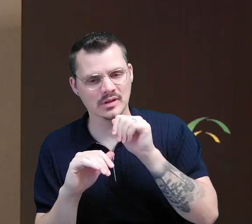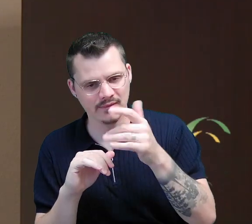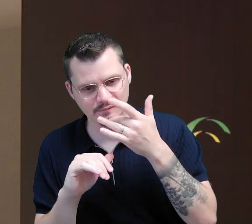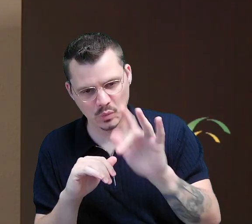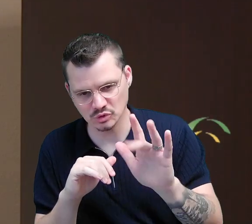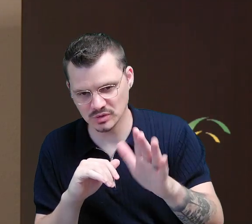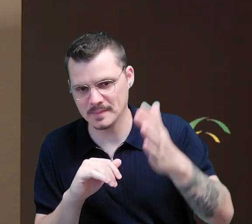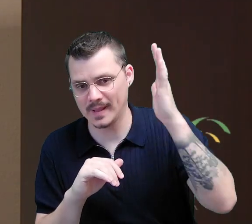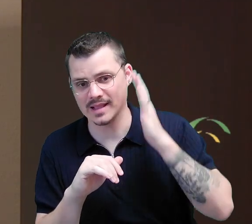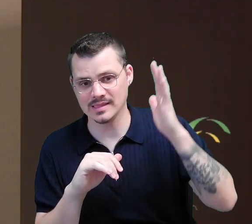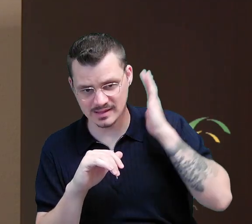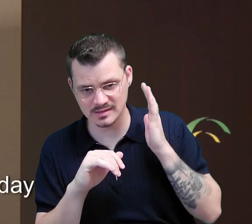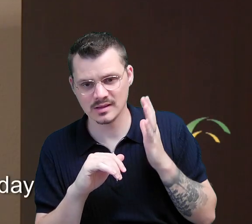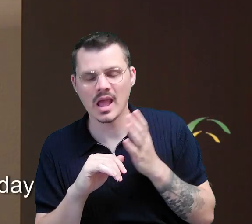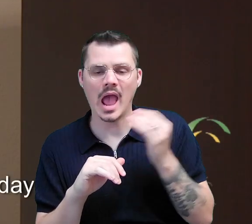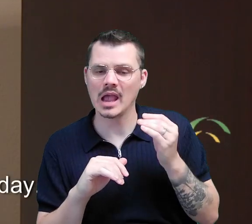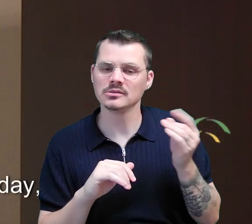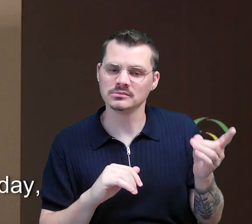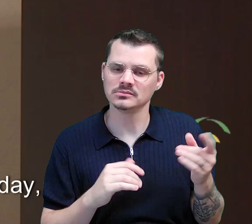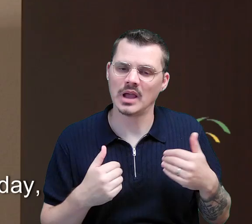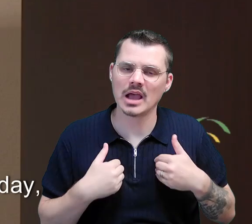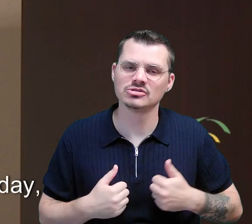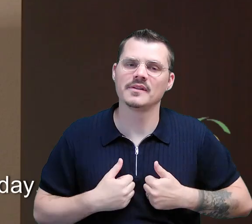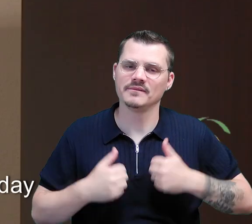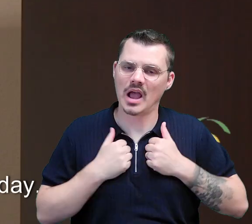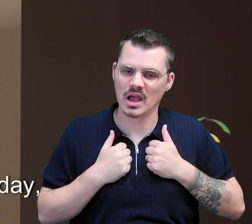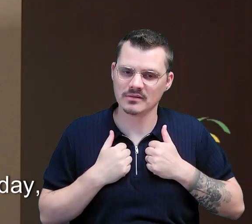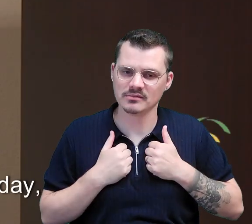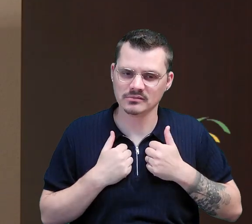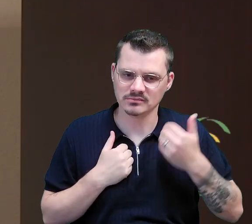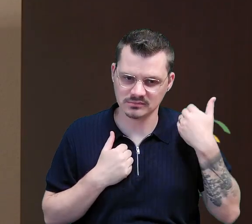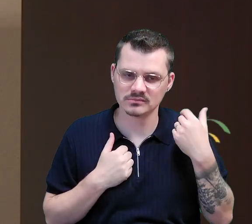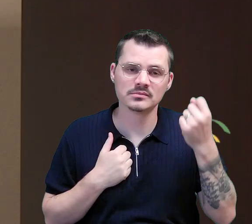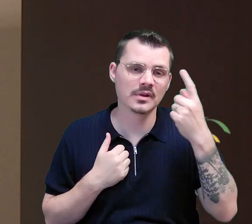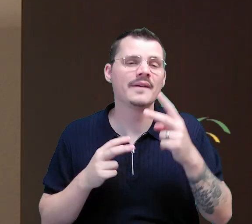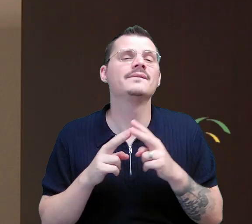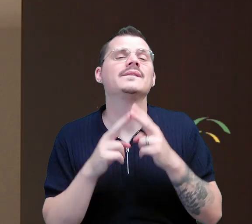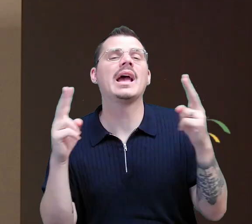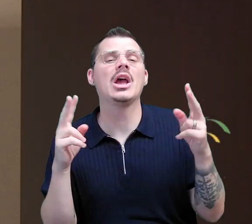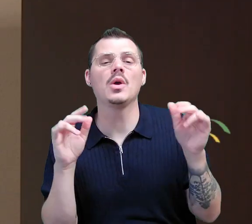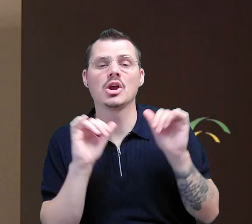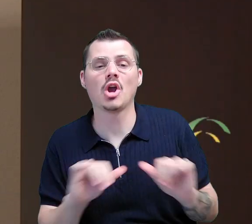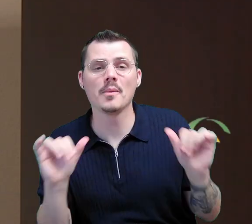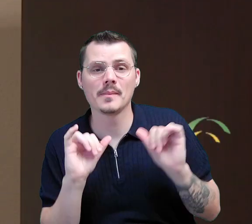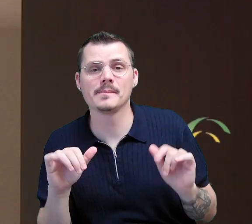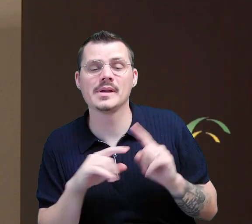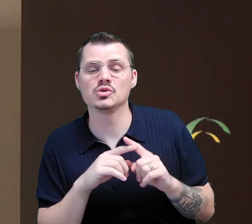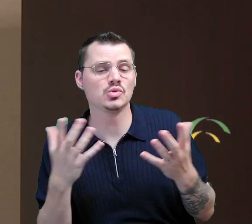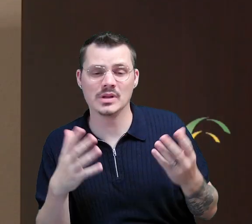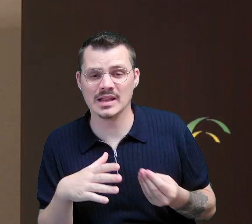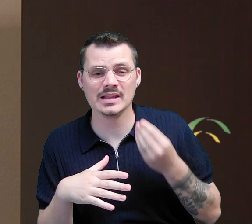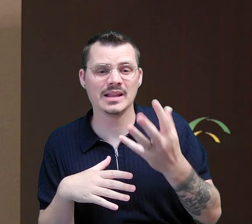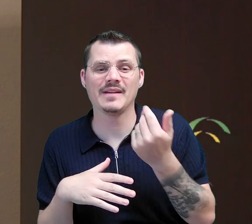Unfortunately, back in the day, he had survived back in the day, it was very common to